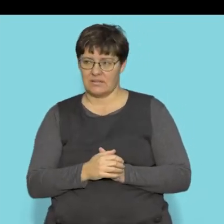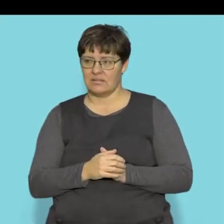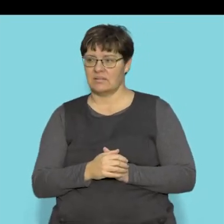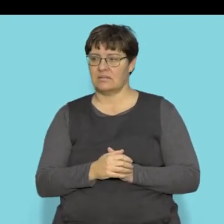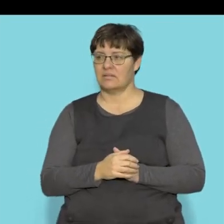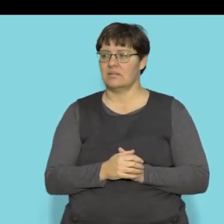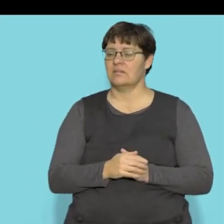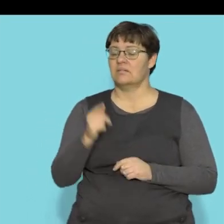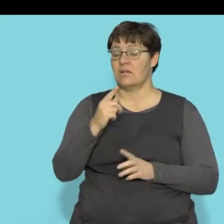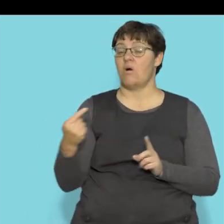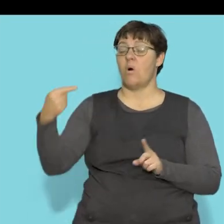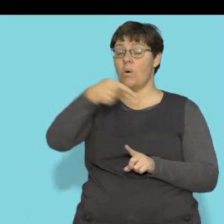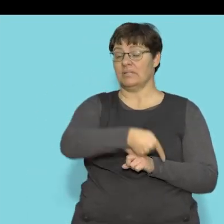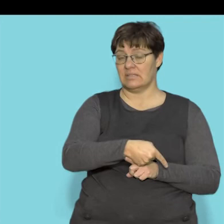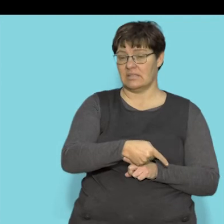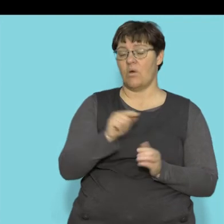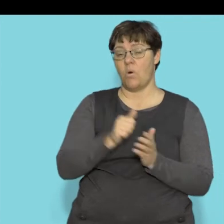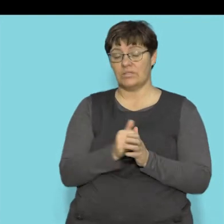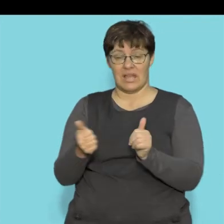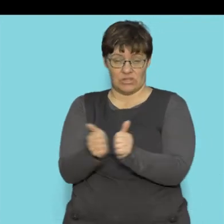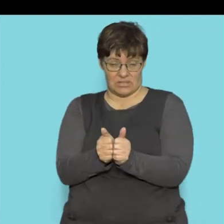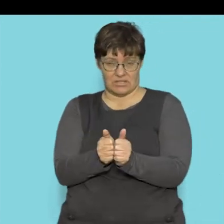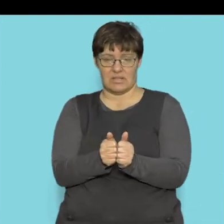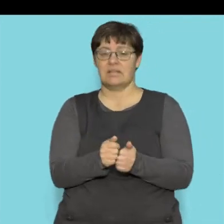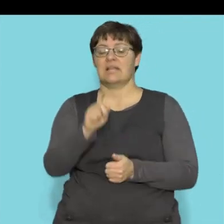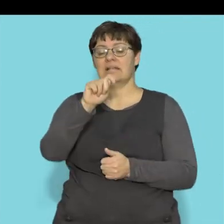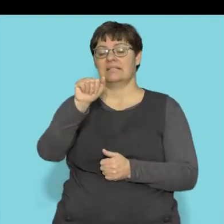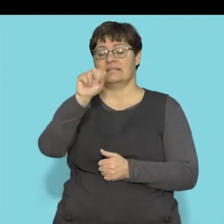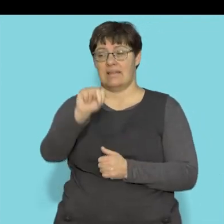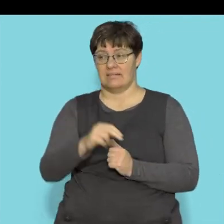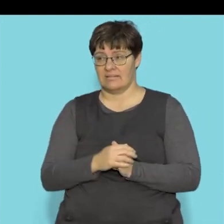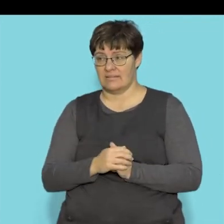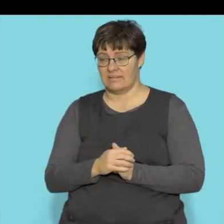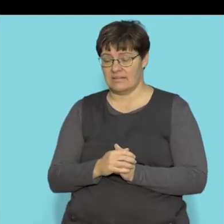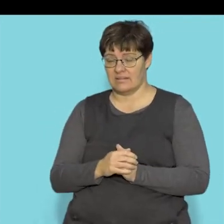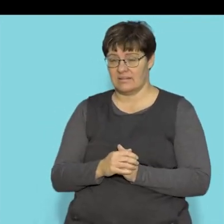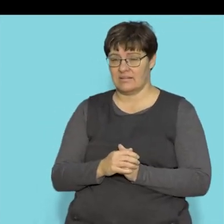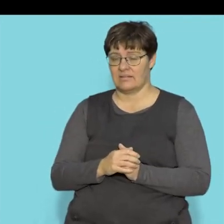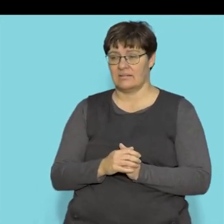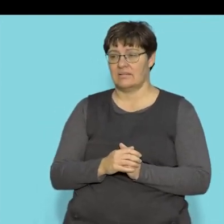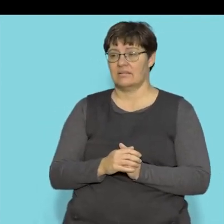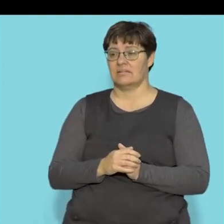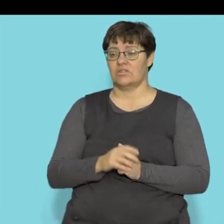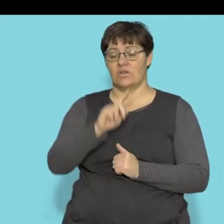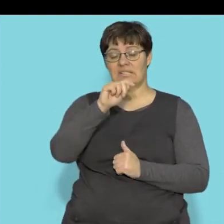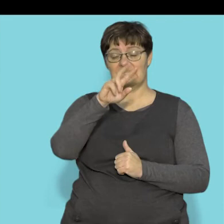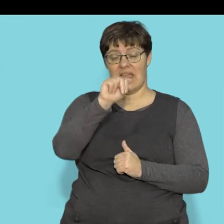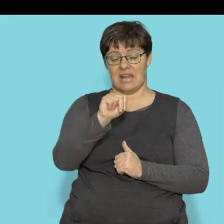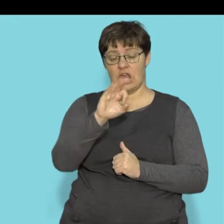ratio that involves the opposite and the adjacent is tan. So tan